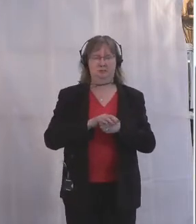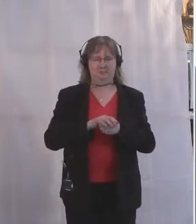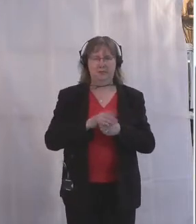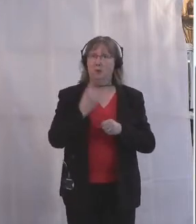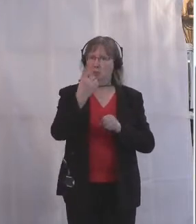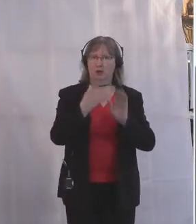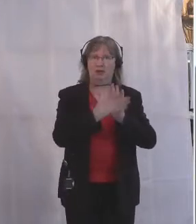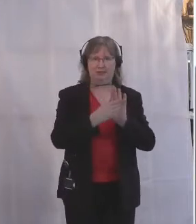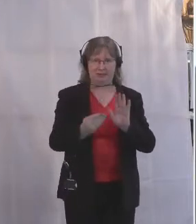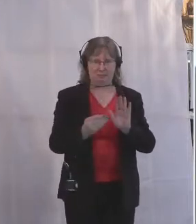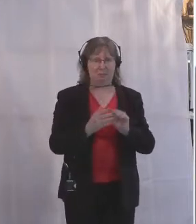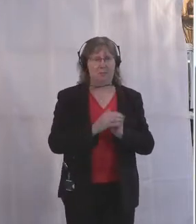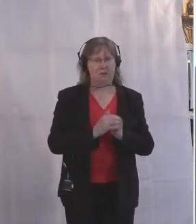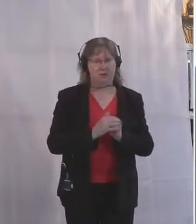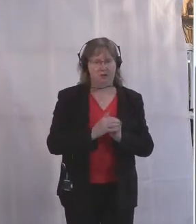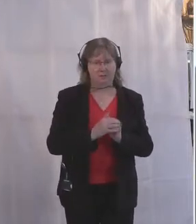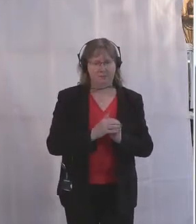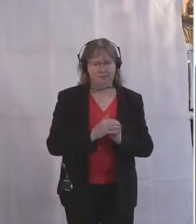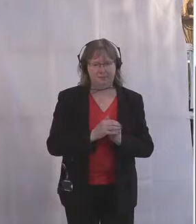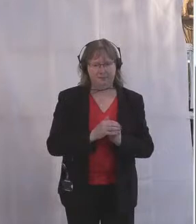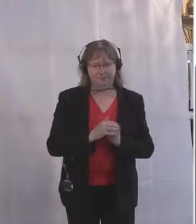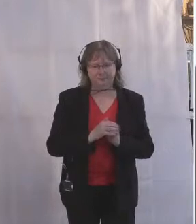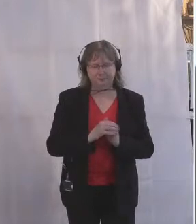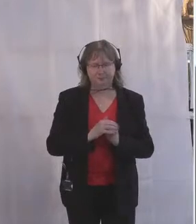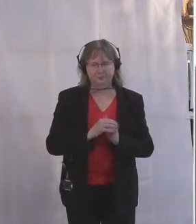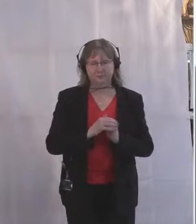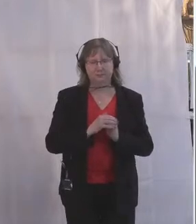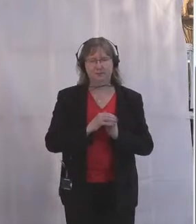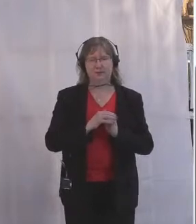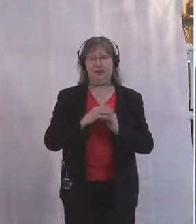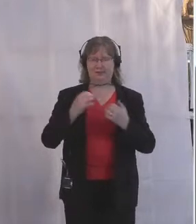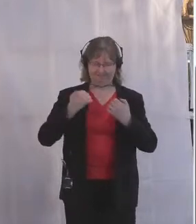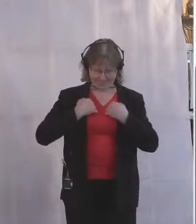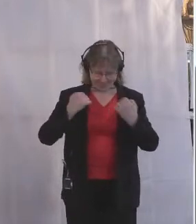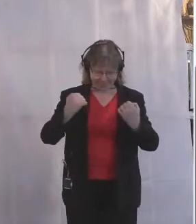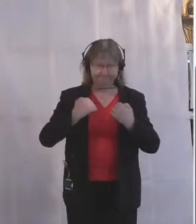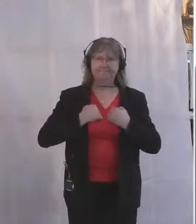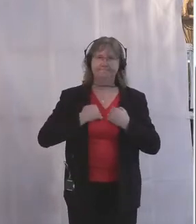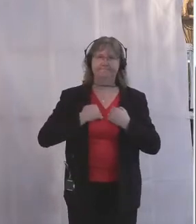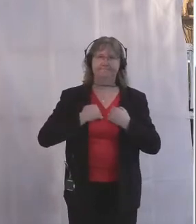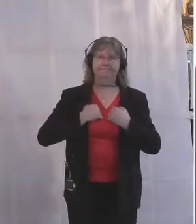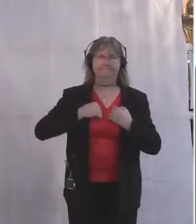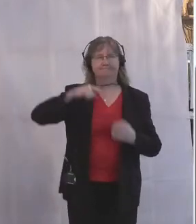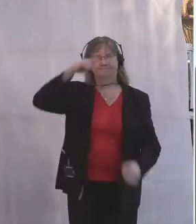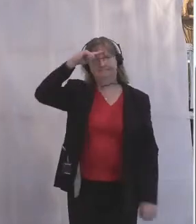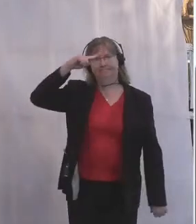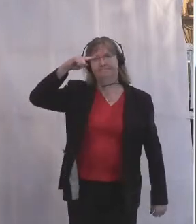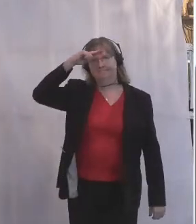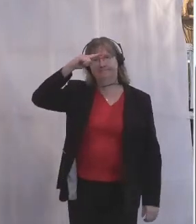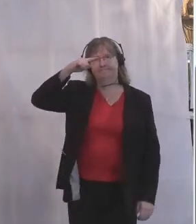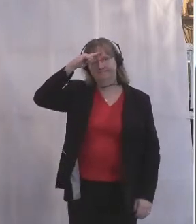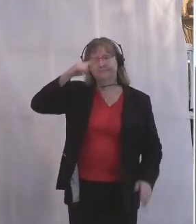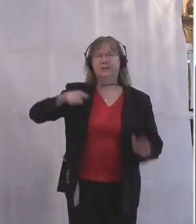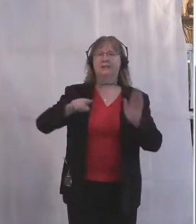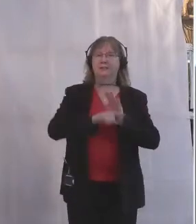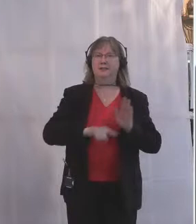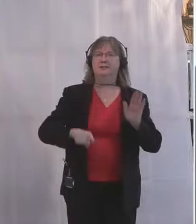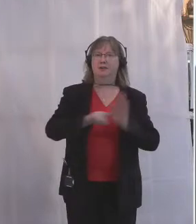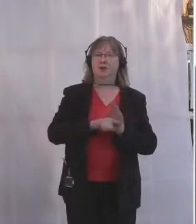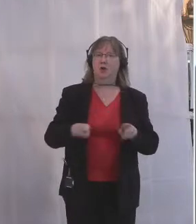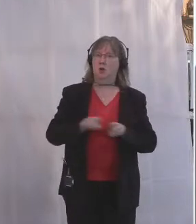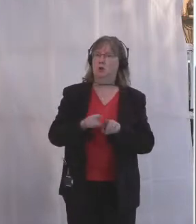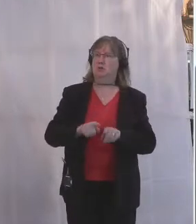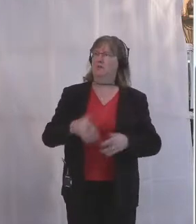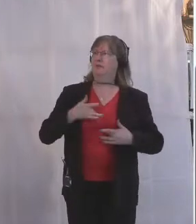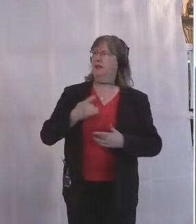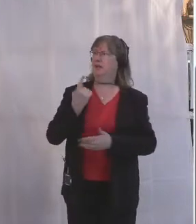the negative internal monologue that's constantly there, but also the sense of loneliness, because